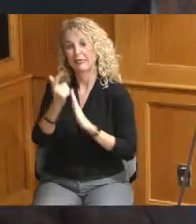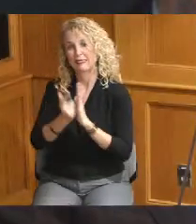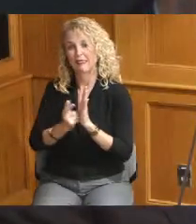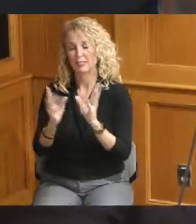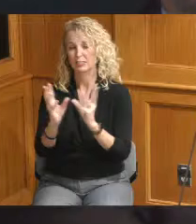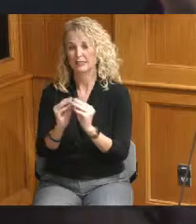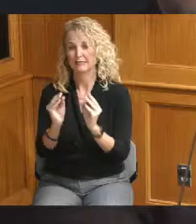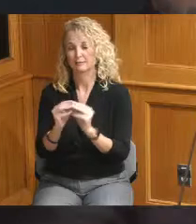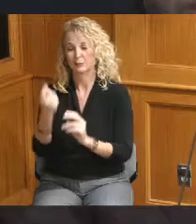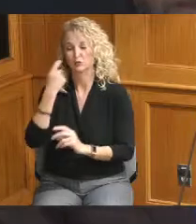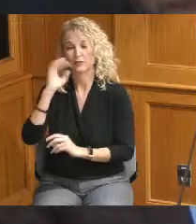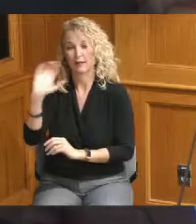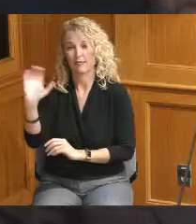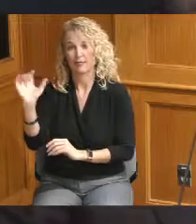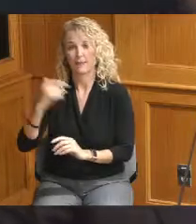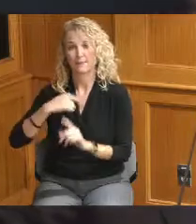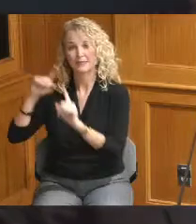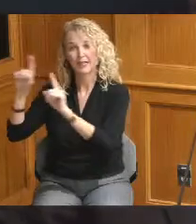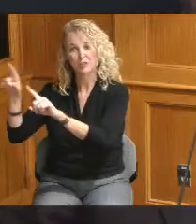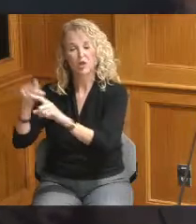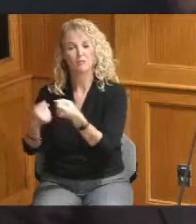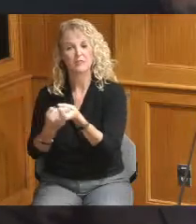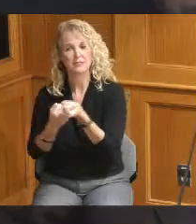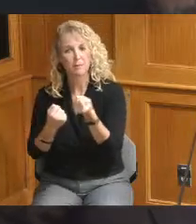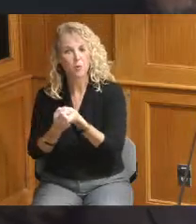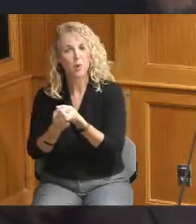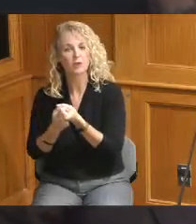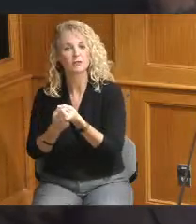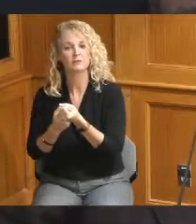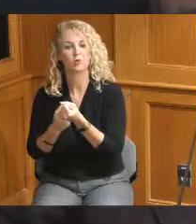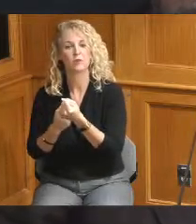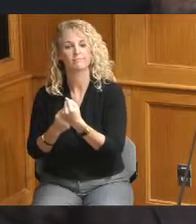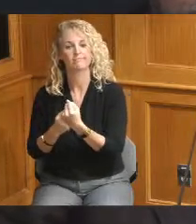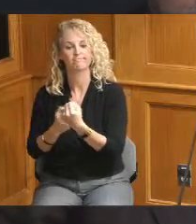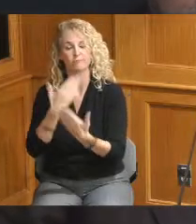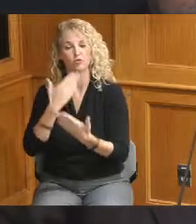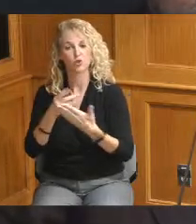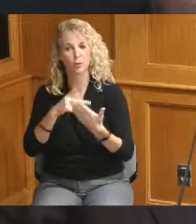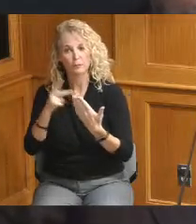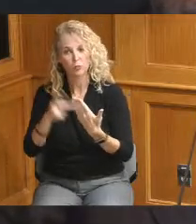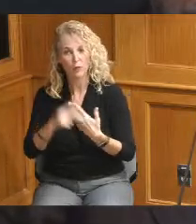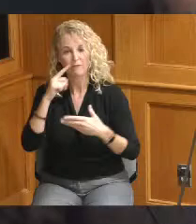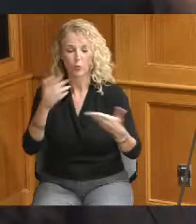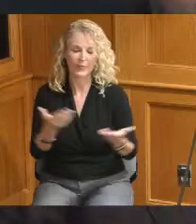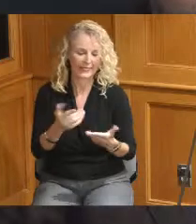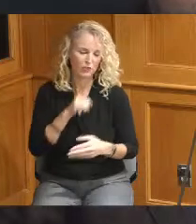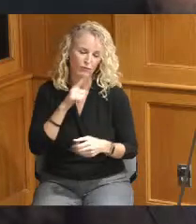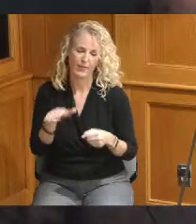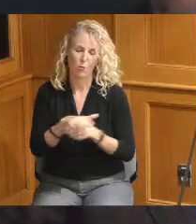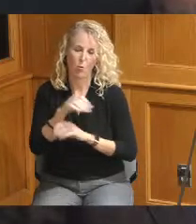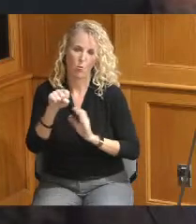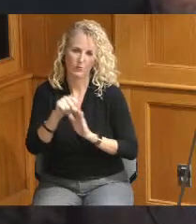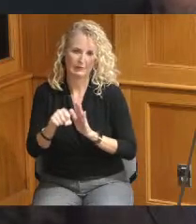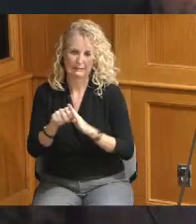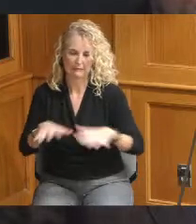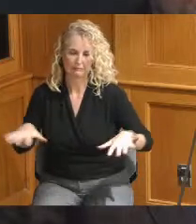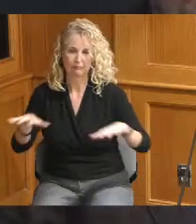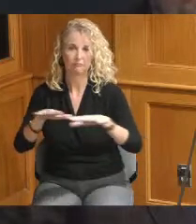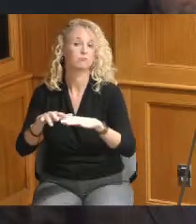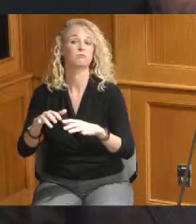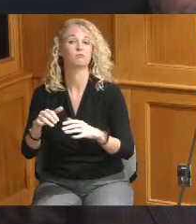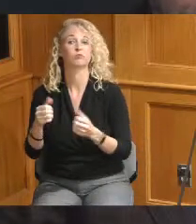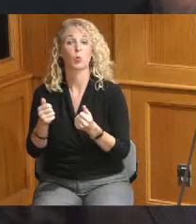I was in Columbus advocating for things that are good for Hamilton County and counties in general throughout the state of Ohio with the